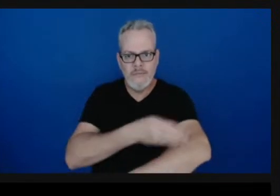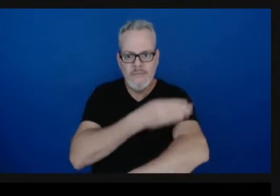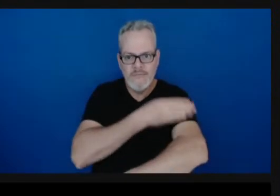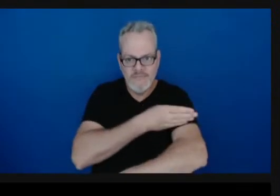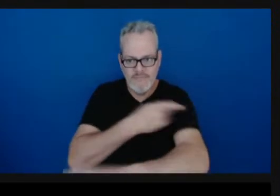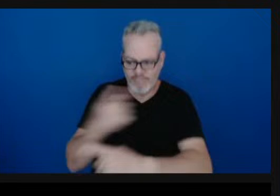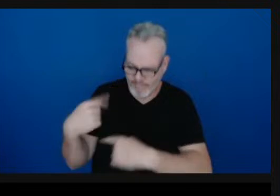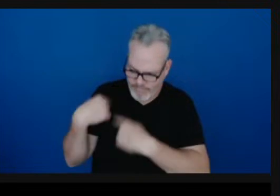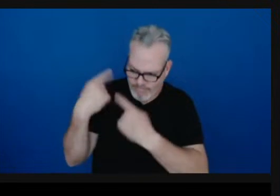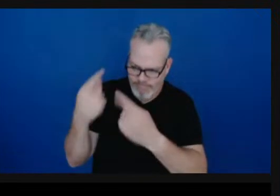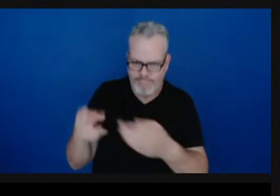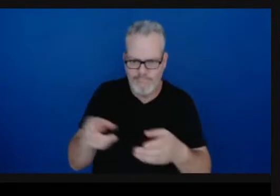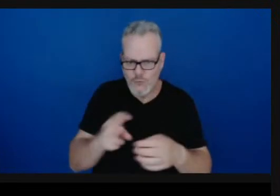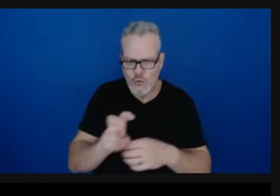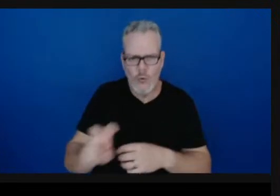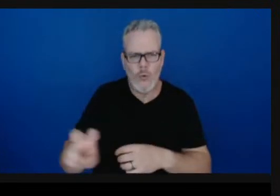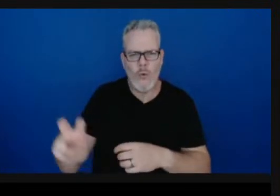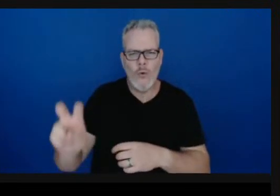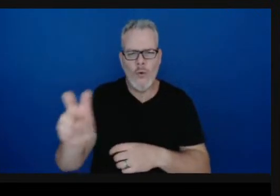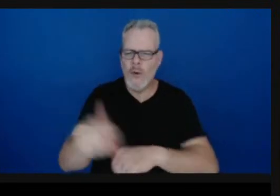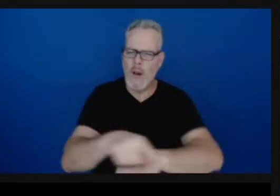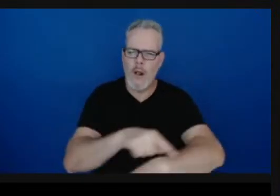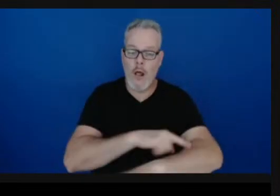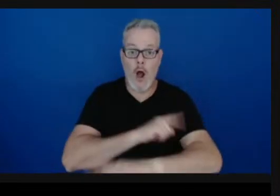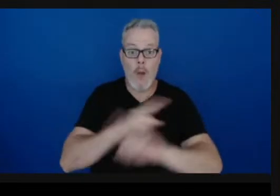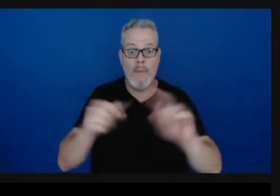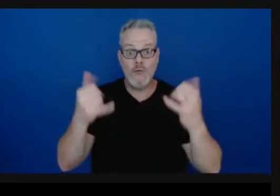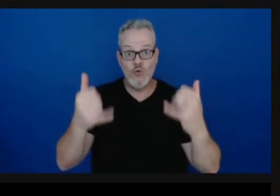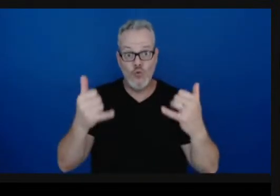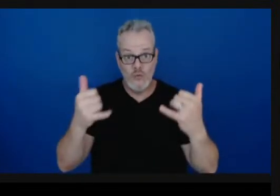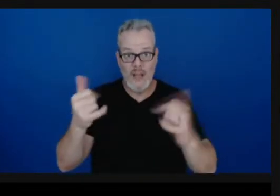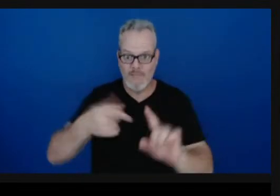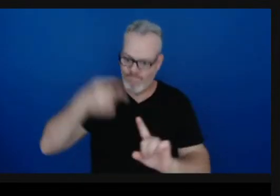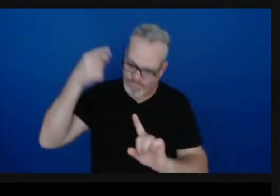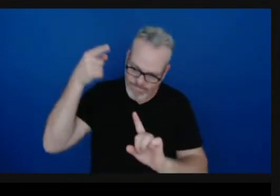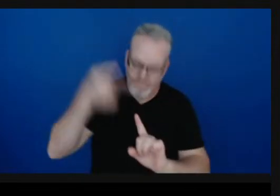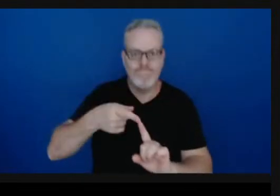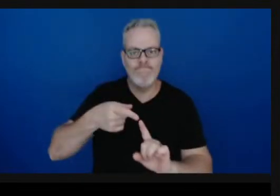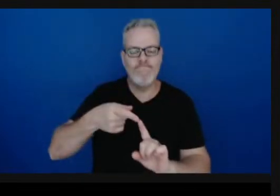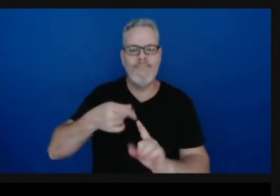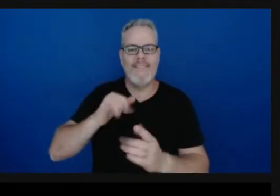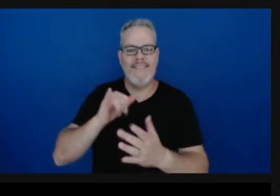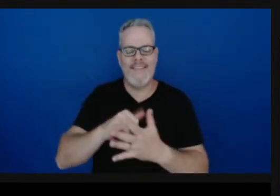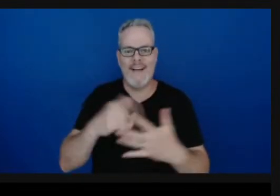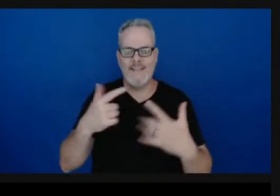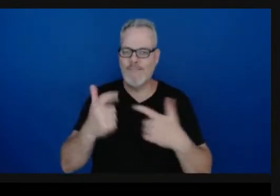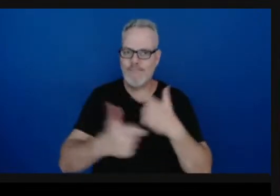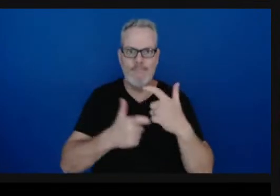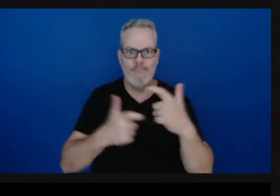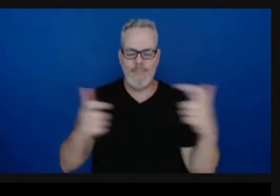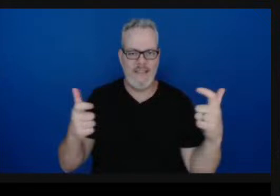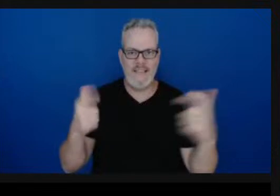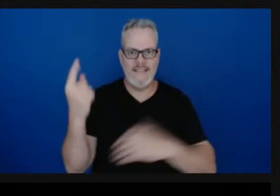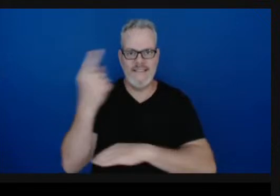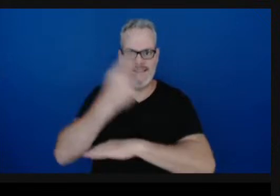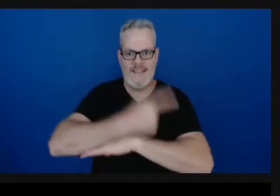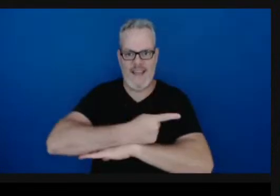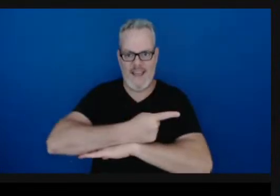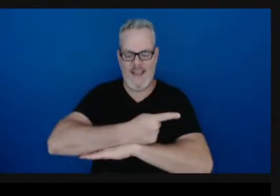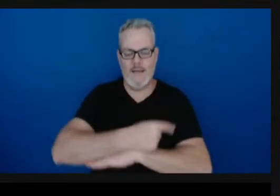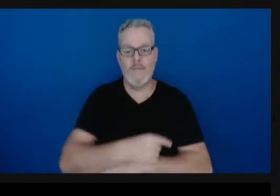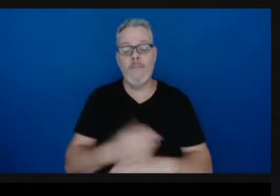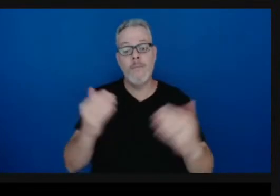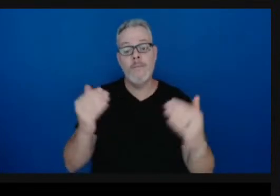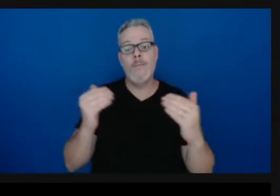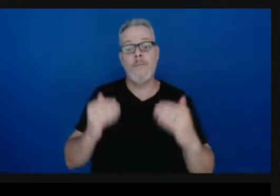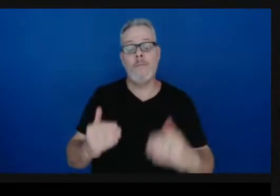but today we get to celebrate. Today marks a very significant milestone in our ability to recover and move forward as a community. So I just wanted to